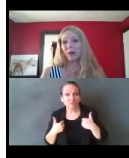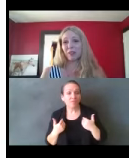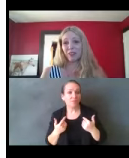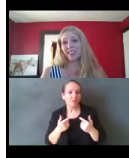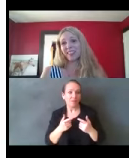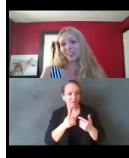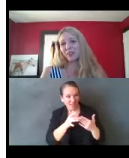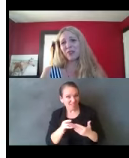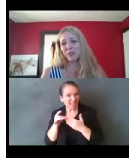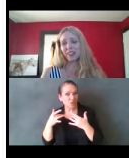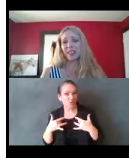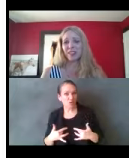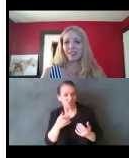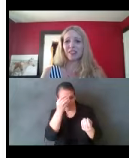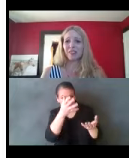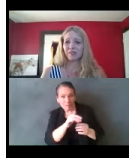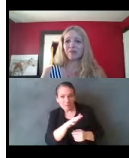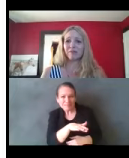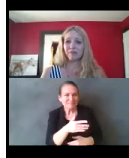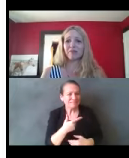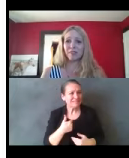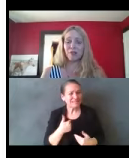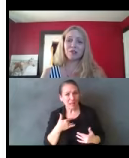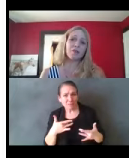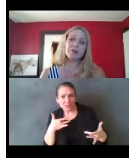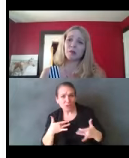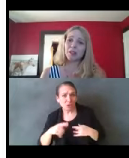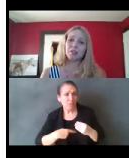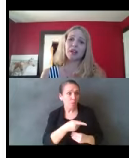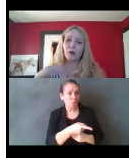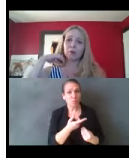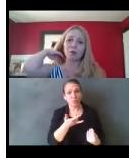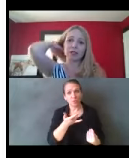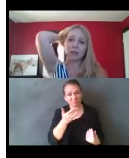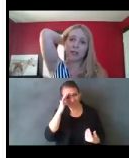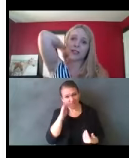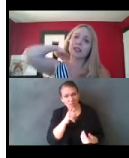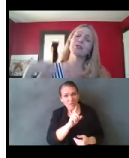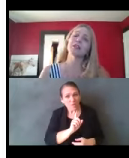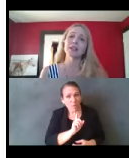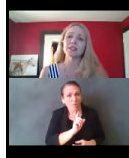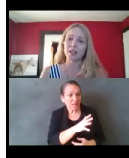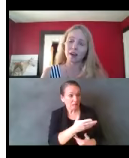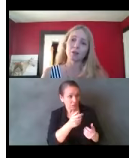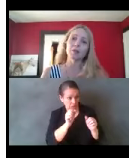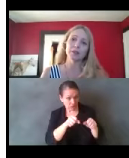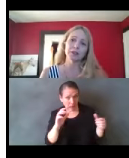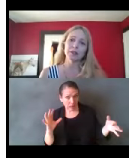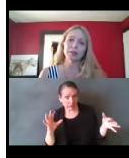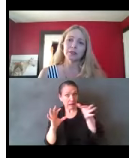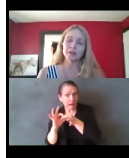bit worried about you because I can tell you're lonely and isolated. And, is there something we could do to help, or ways that we can get you connected to